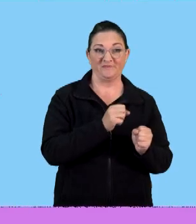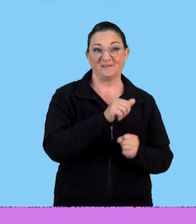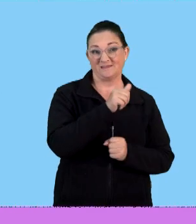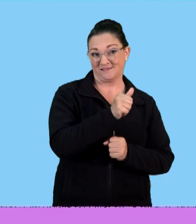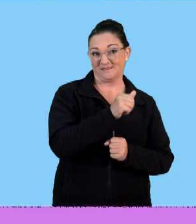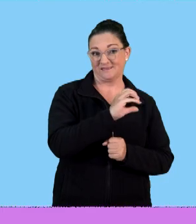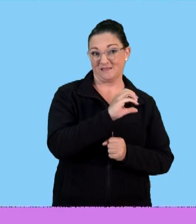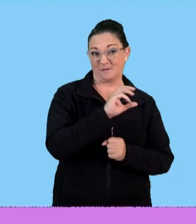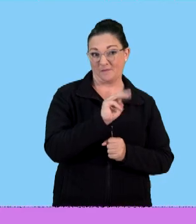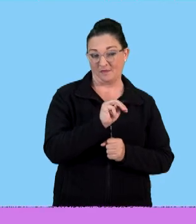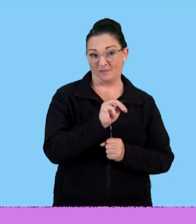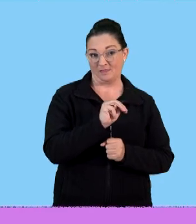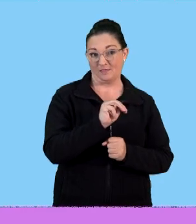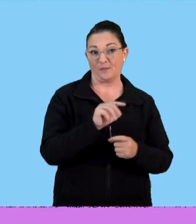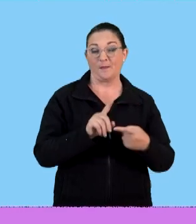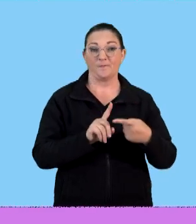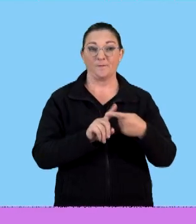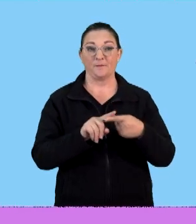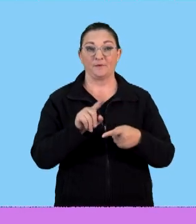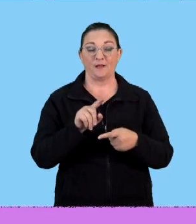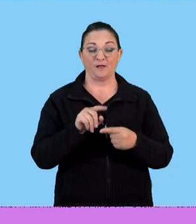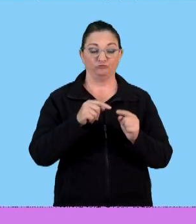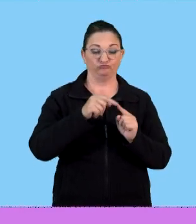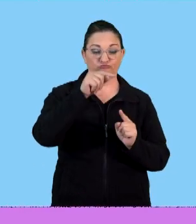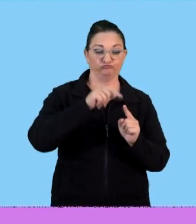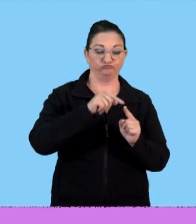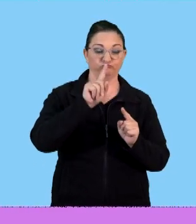6 centimeters. Plus your breadth here is